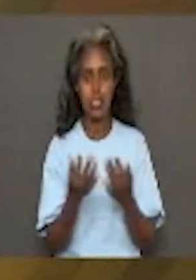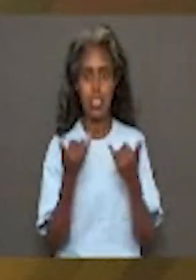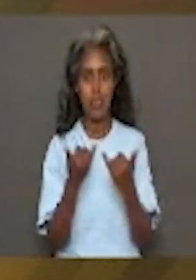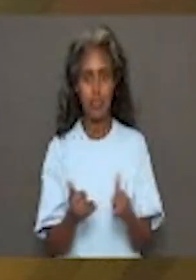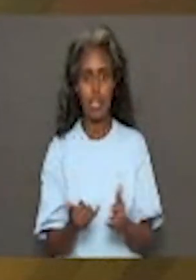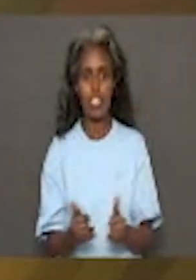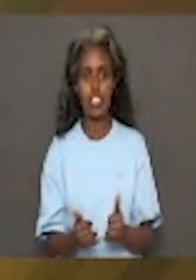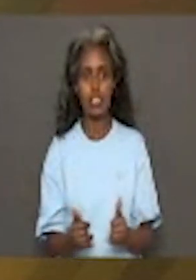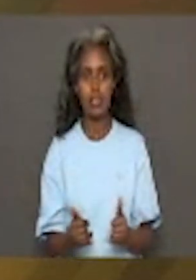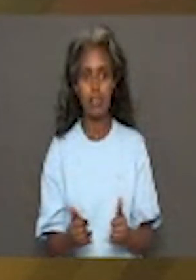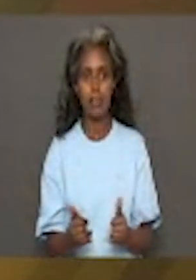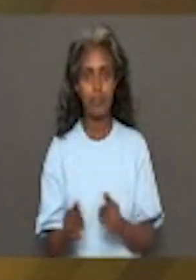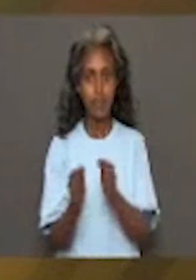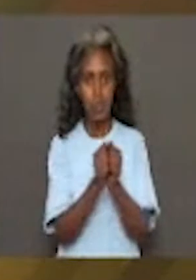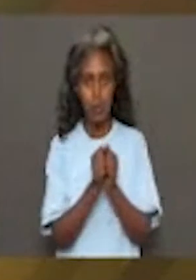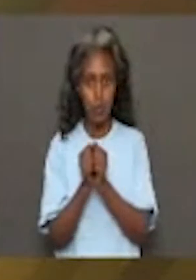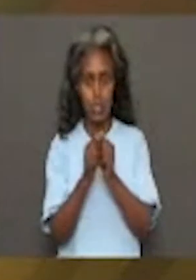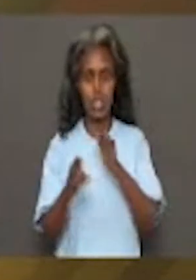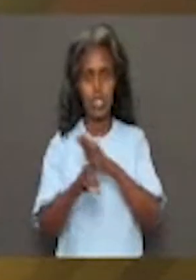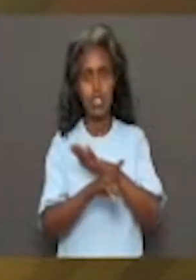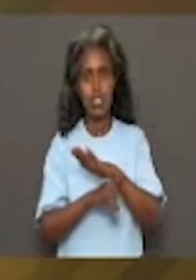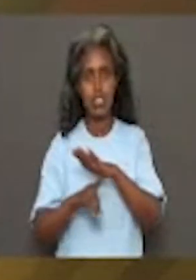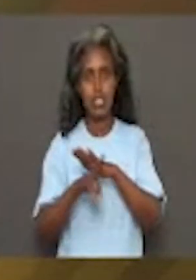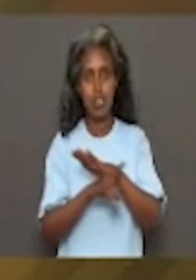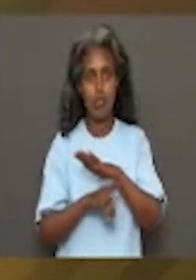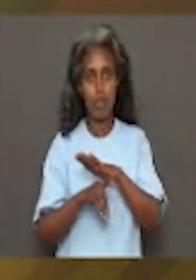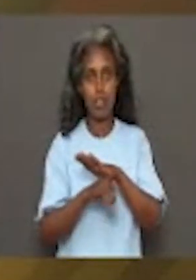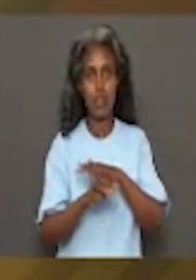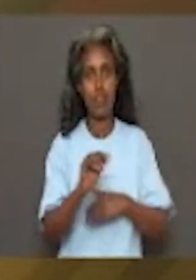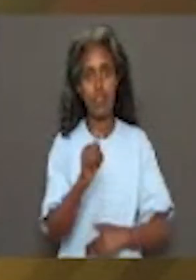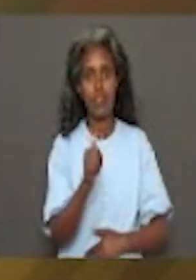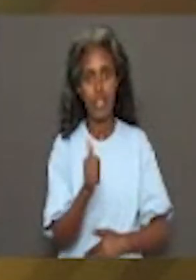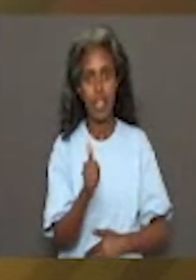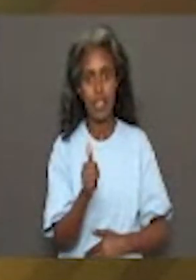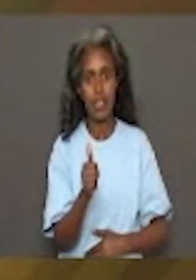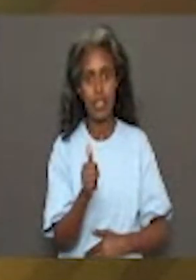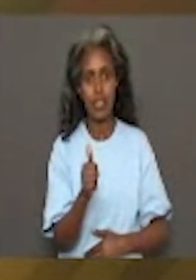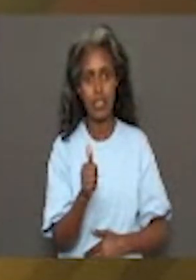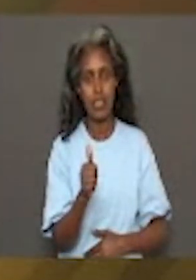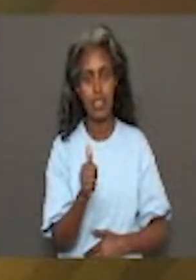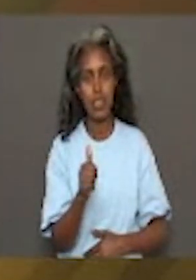as a fraction with a denominator of 10,